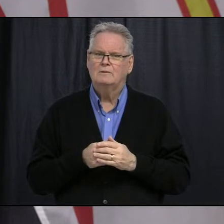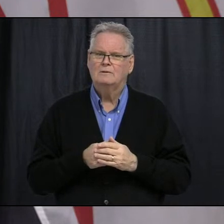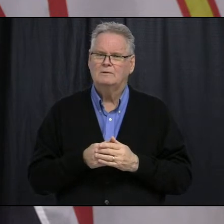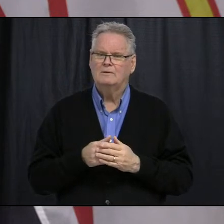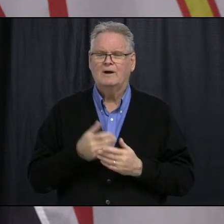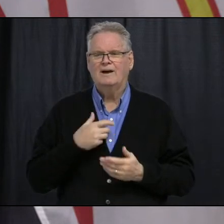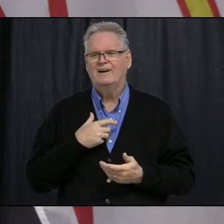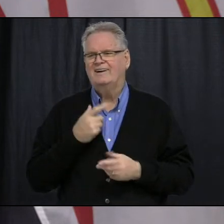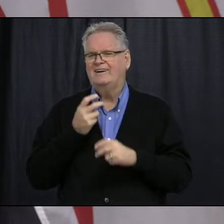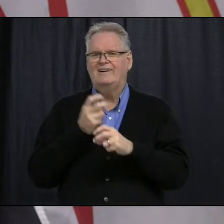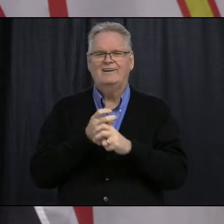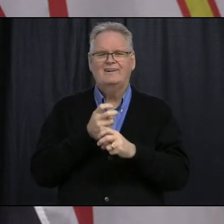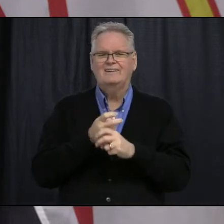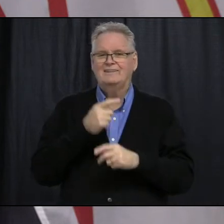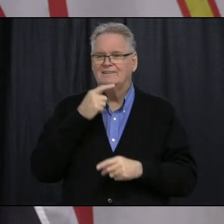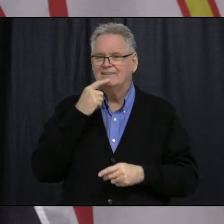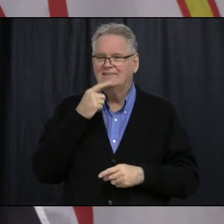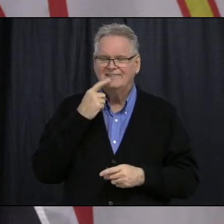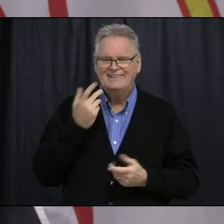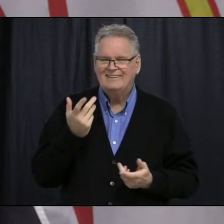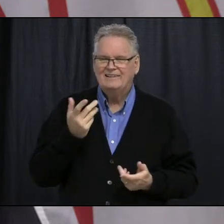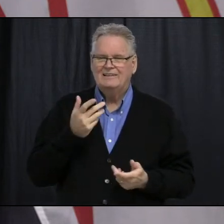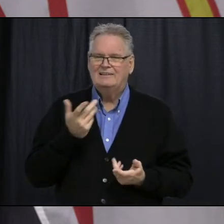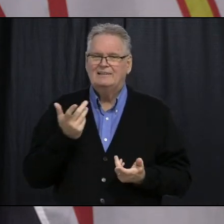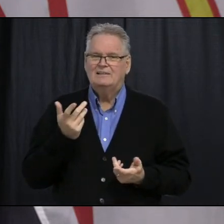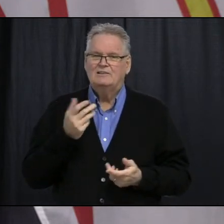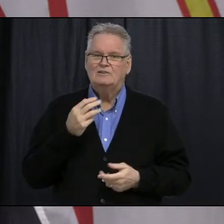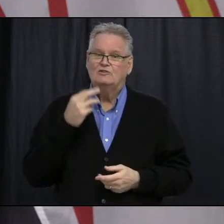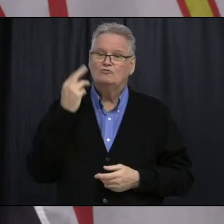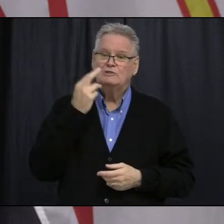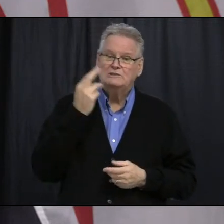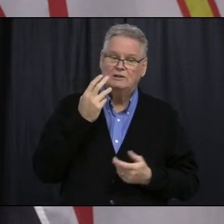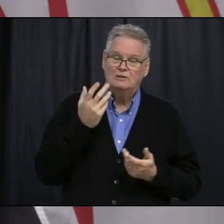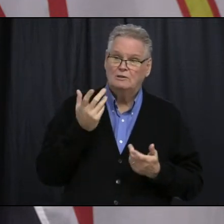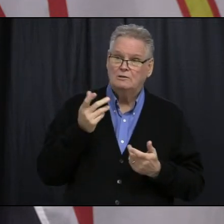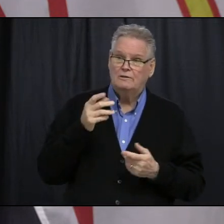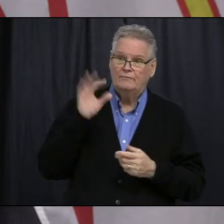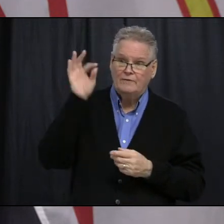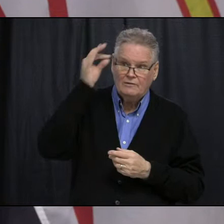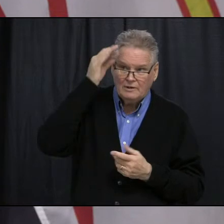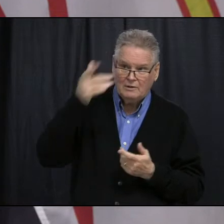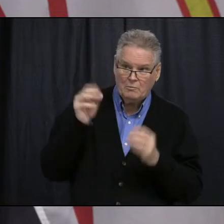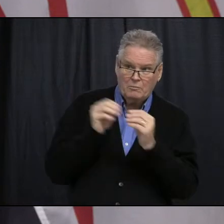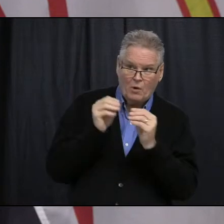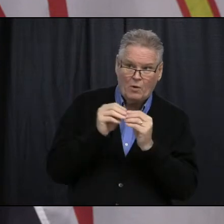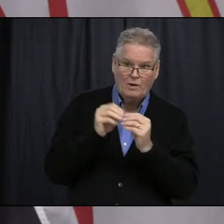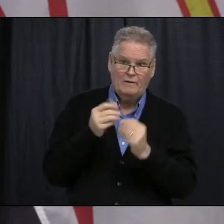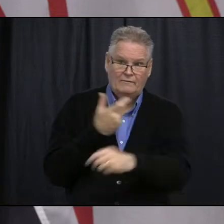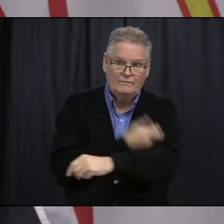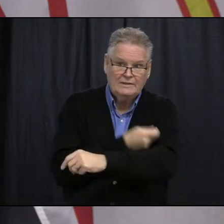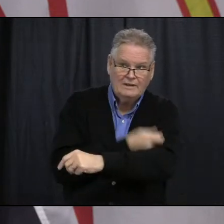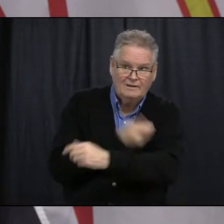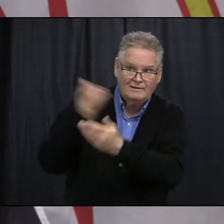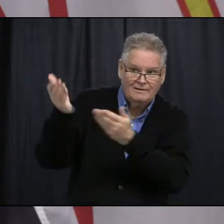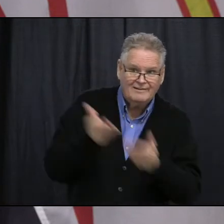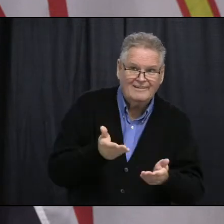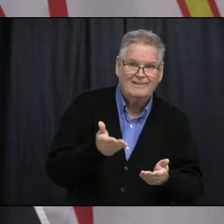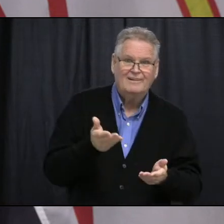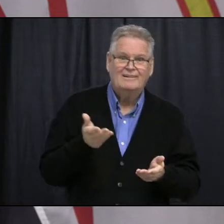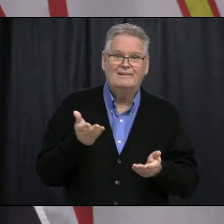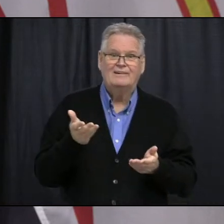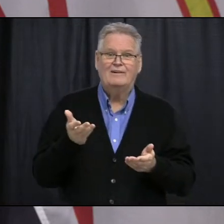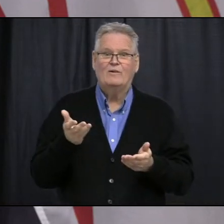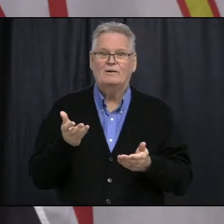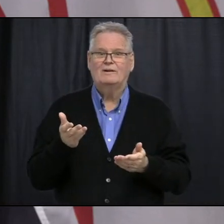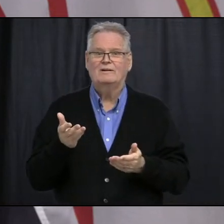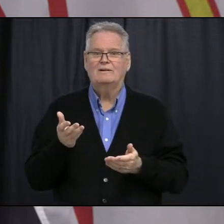that, a lot of these, the provinces that were having really high case counts brought in some very strict measures, public health measures that brought the case counts down as